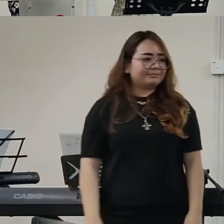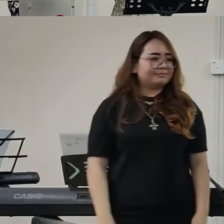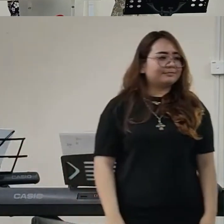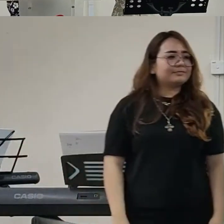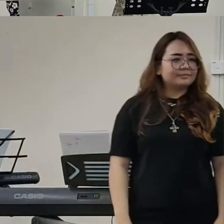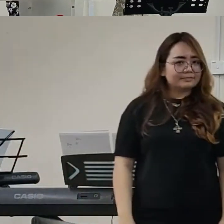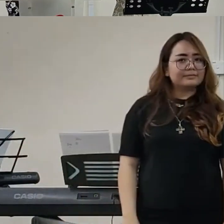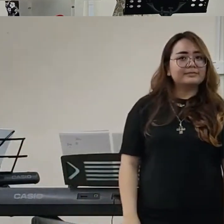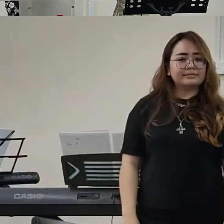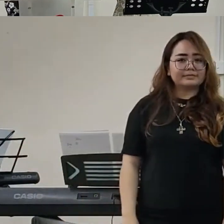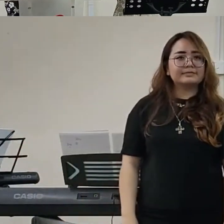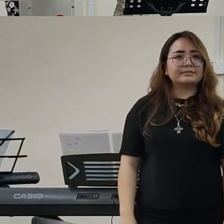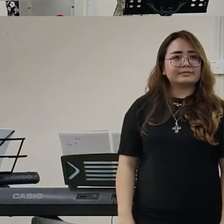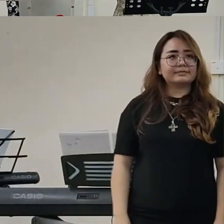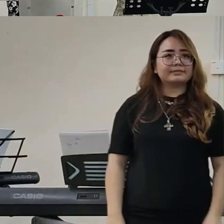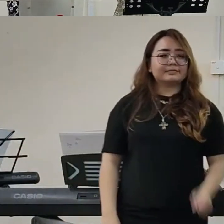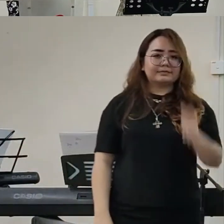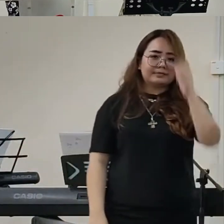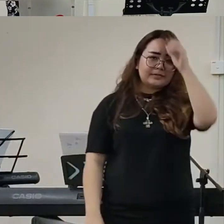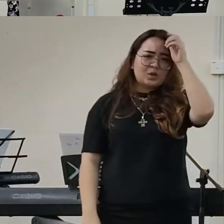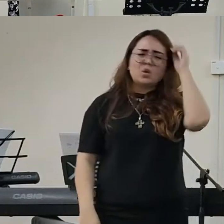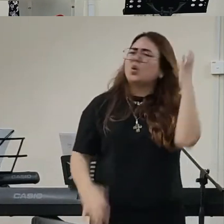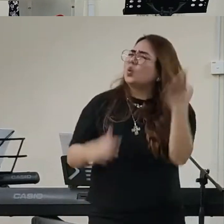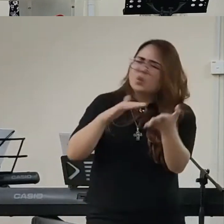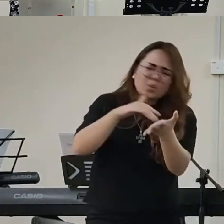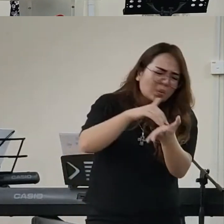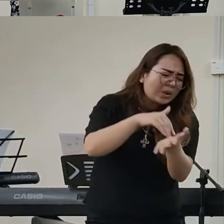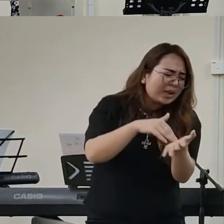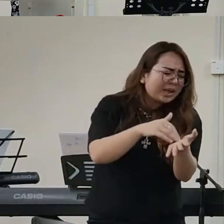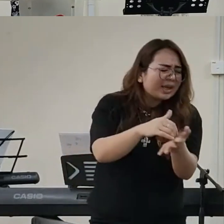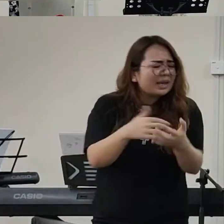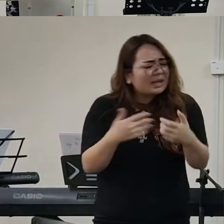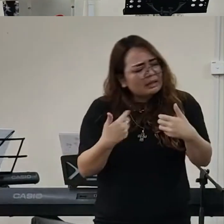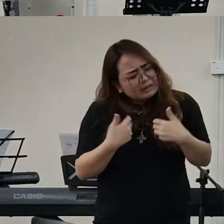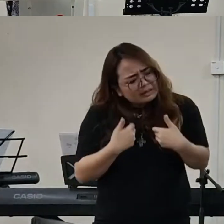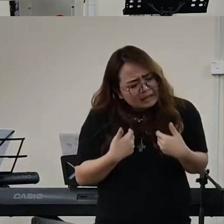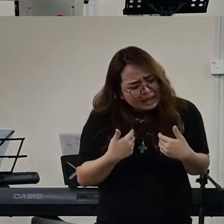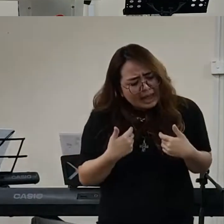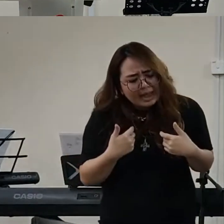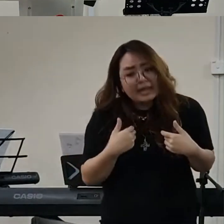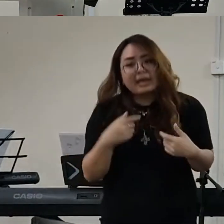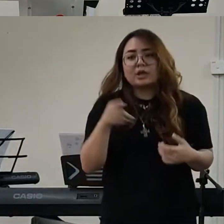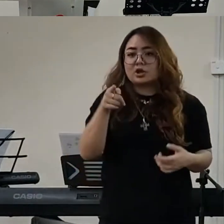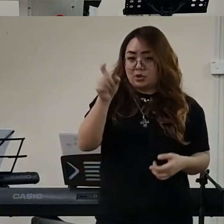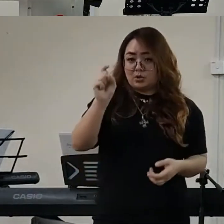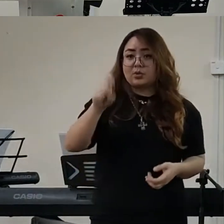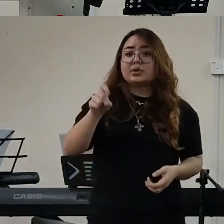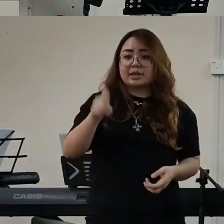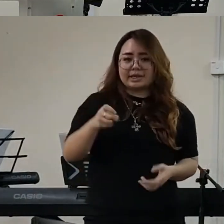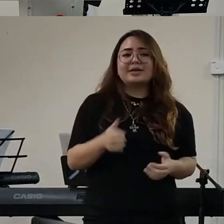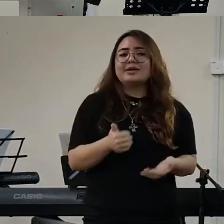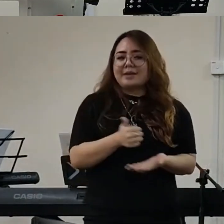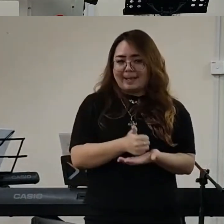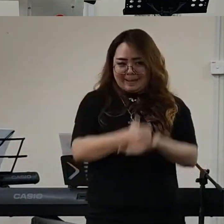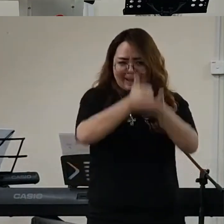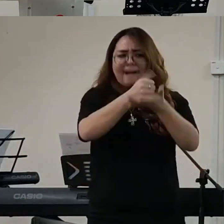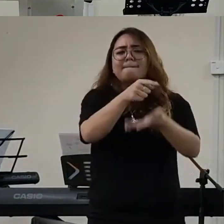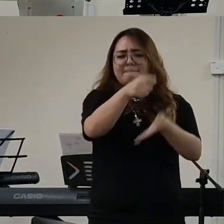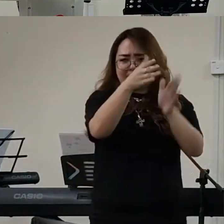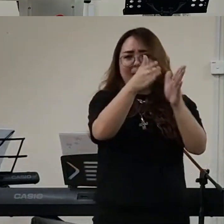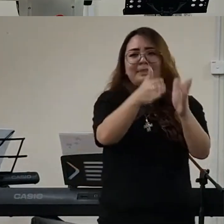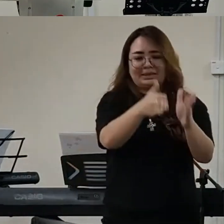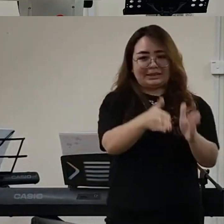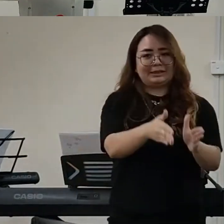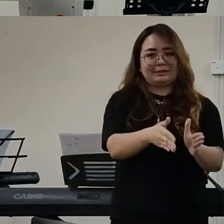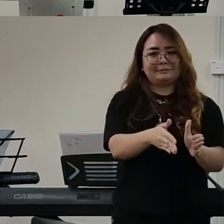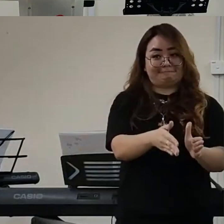weak, okay, weak and have no strength. You need to give attention. So as shepherd, you have to be, you have to